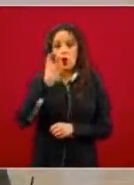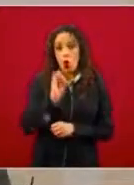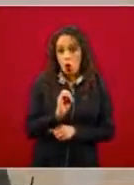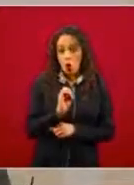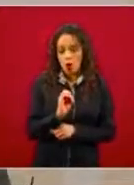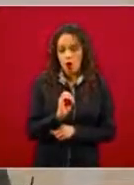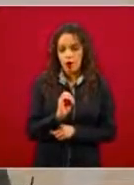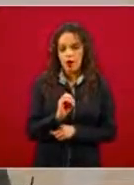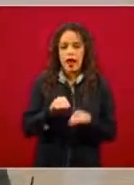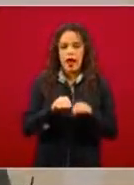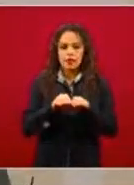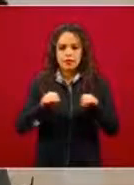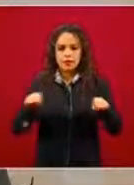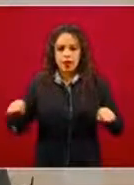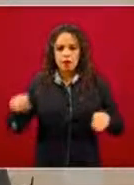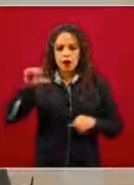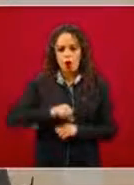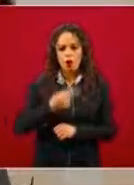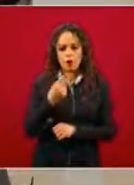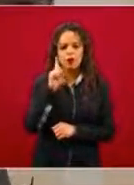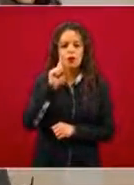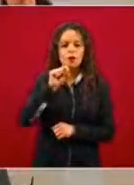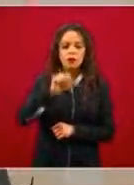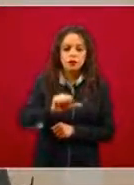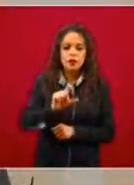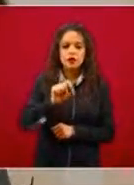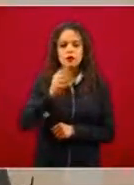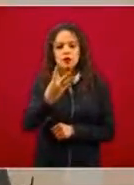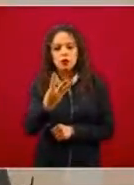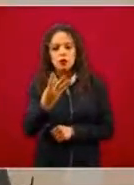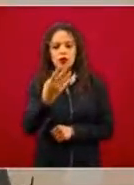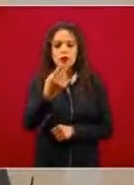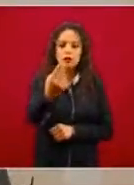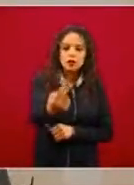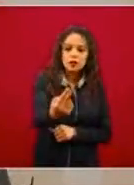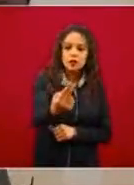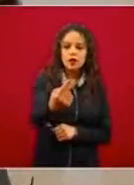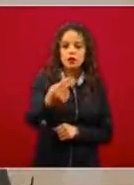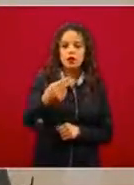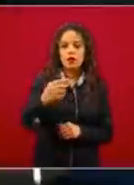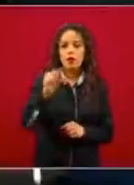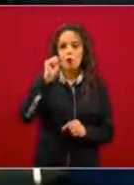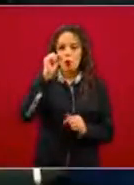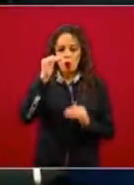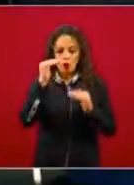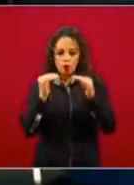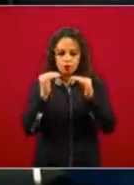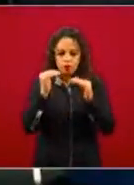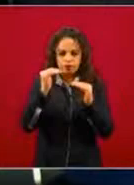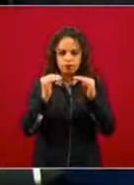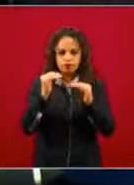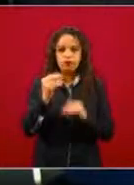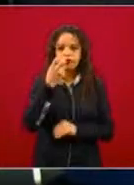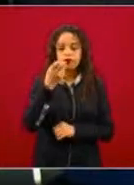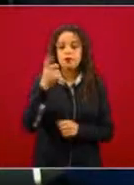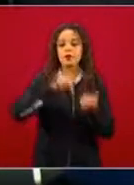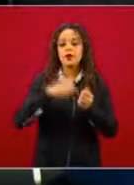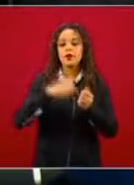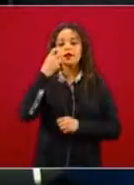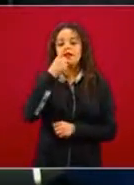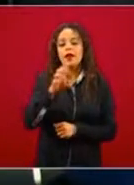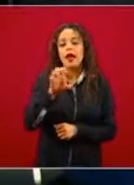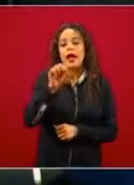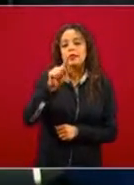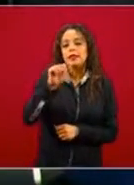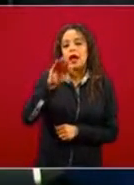up. Or it could have a stable trend, 25, 26, 24, and then again 25. Even though there's